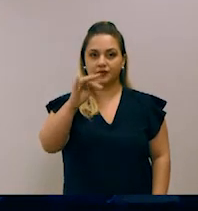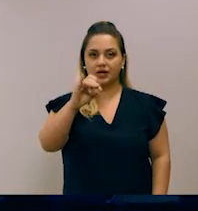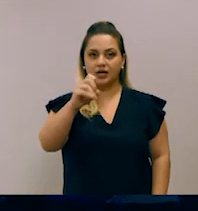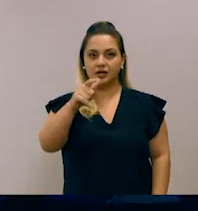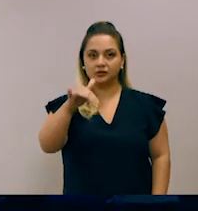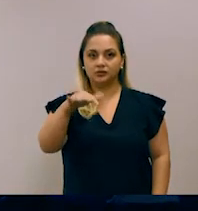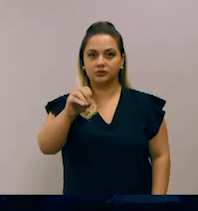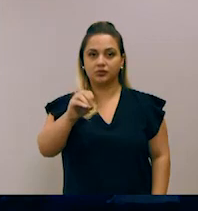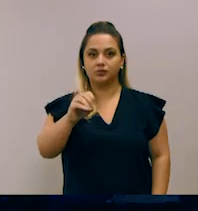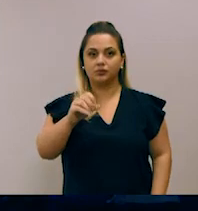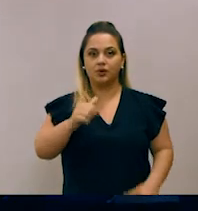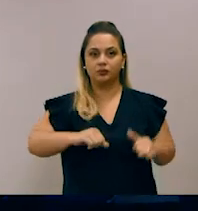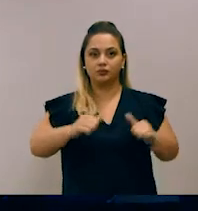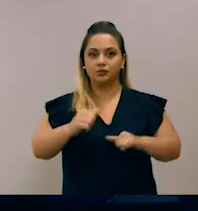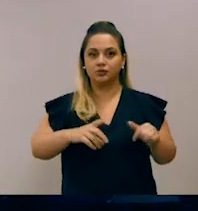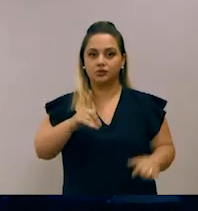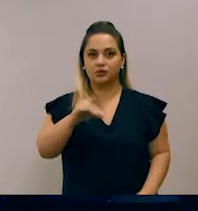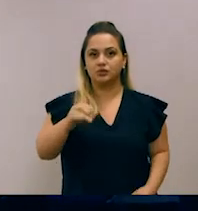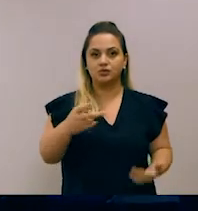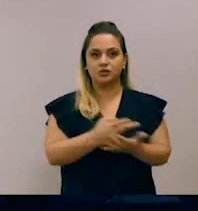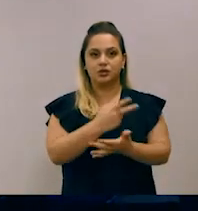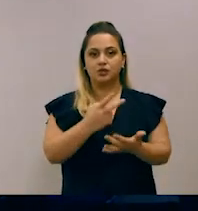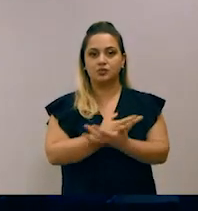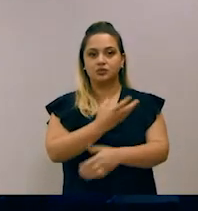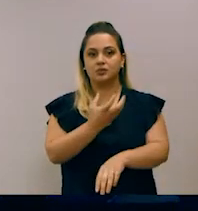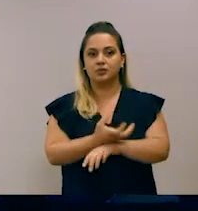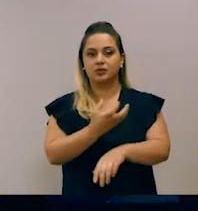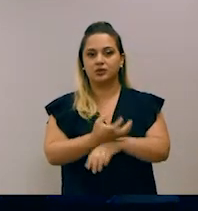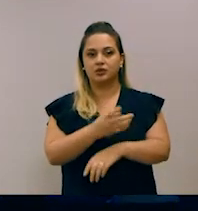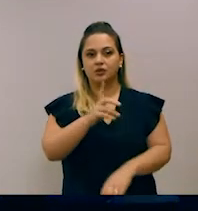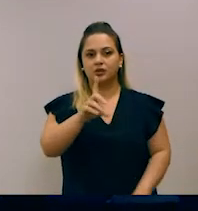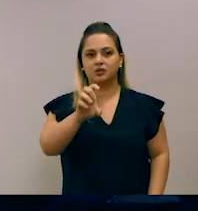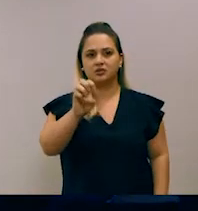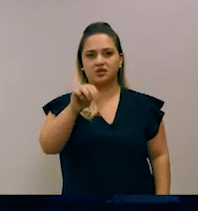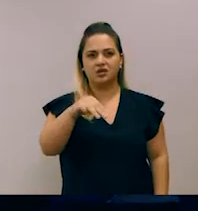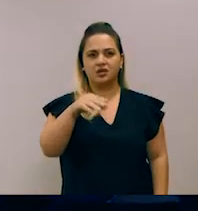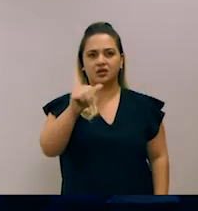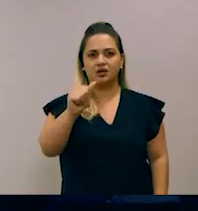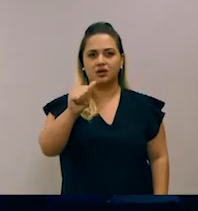automated identification of clerical errors in court decisions.